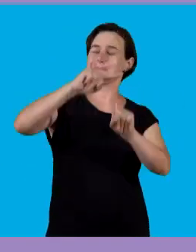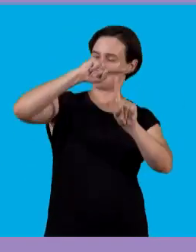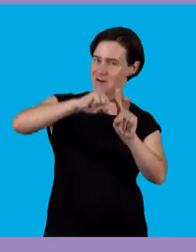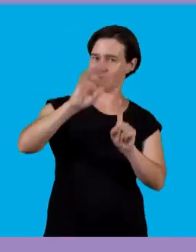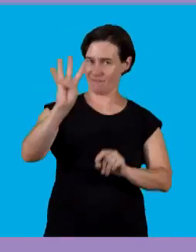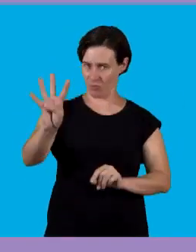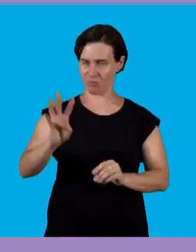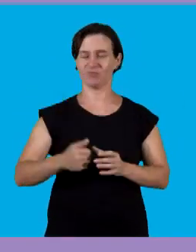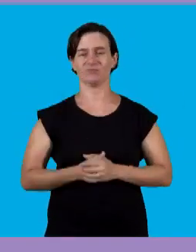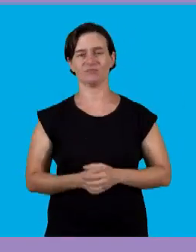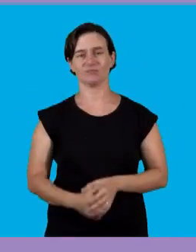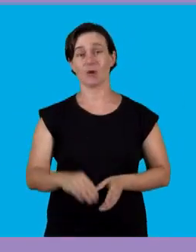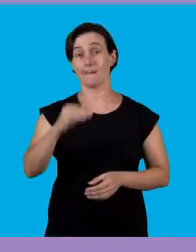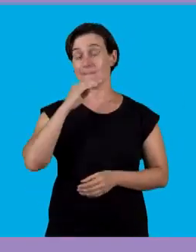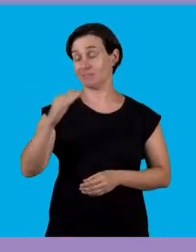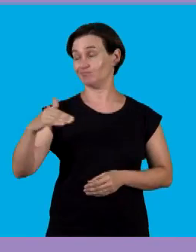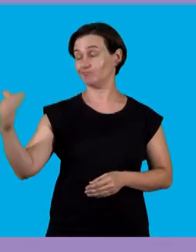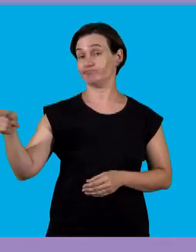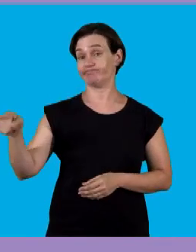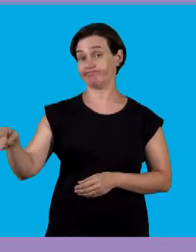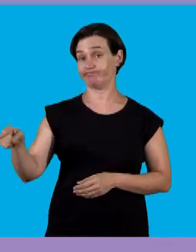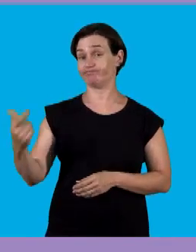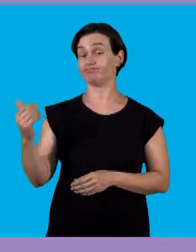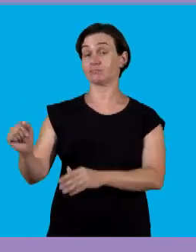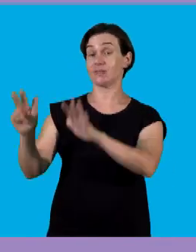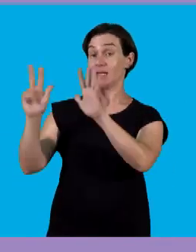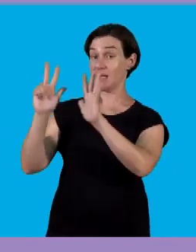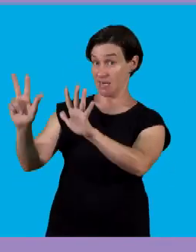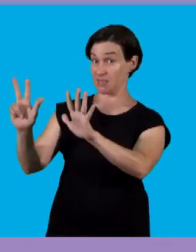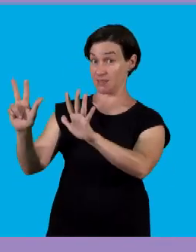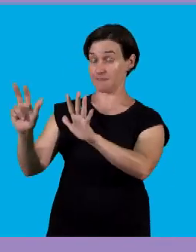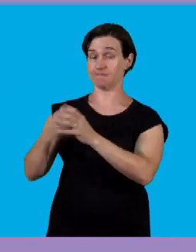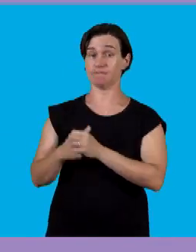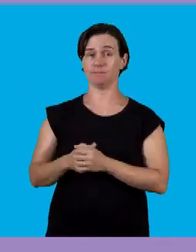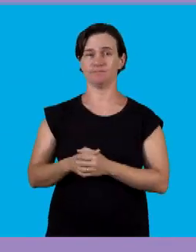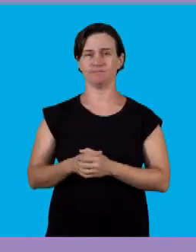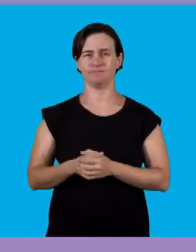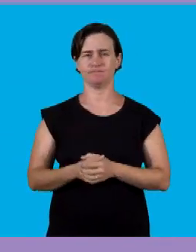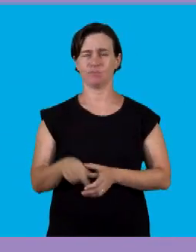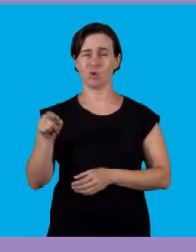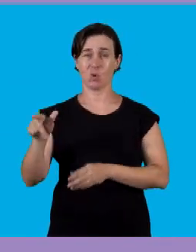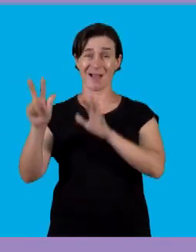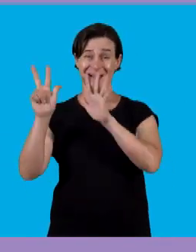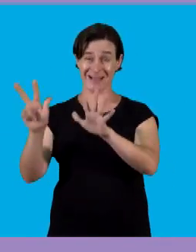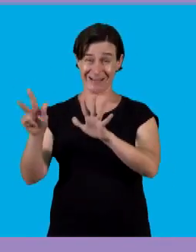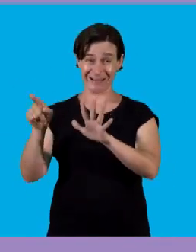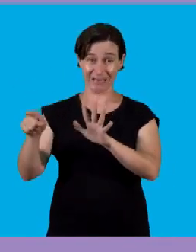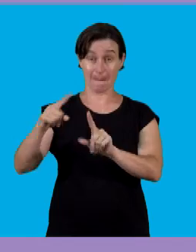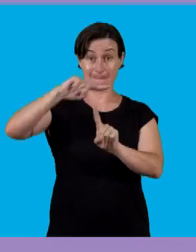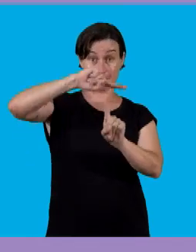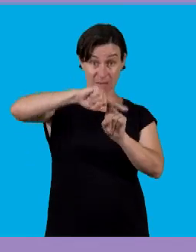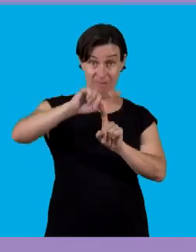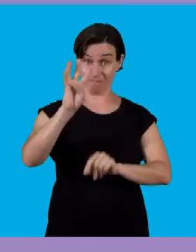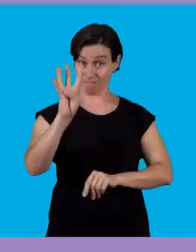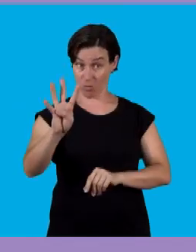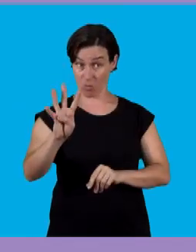to add 4. So from the output value, the first output value there is an 8. So from 8, we are going